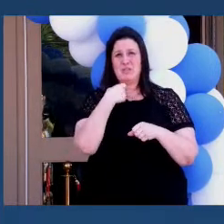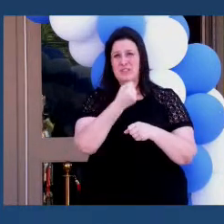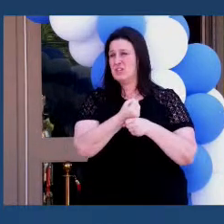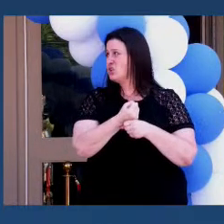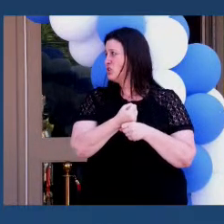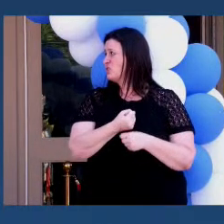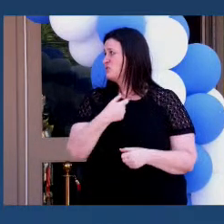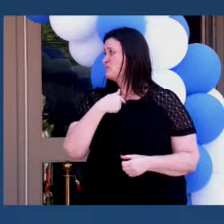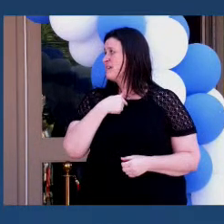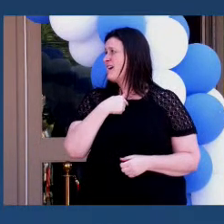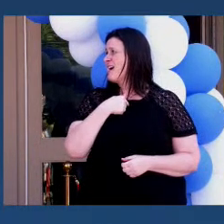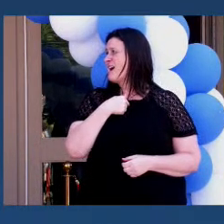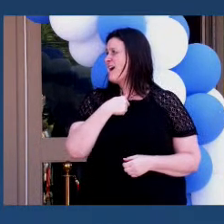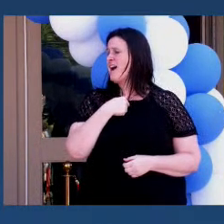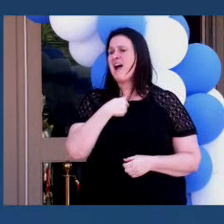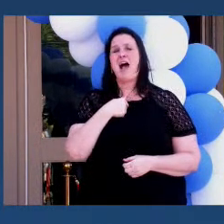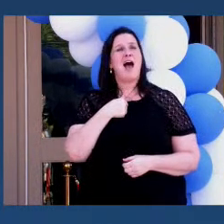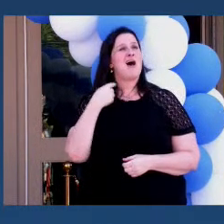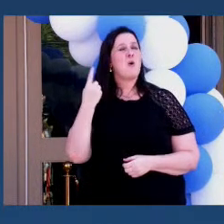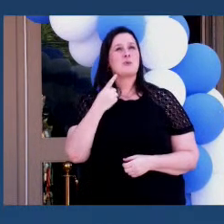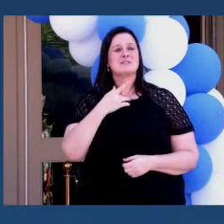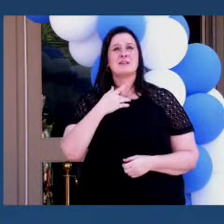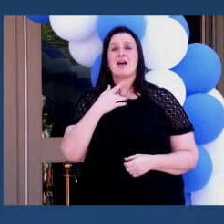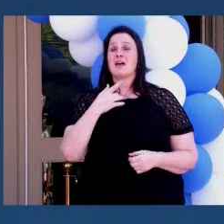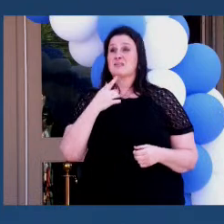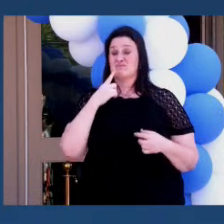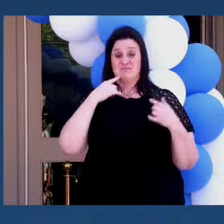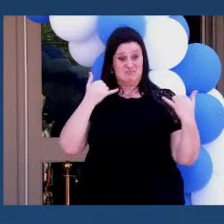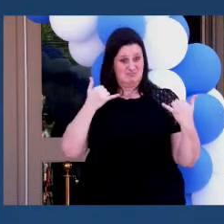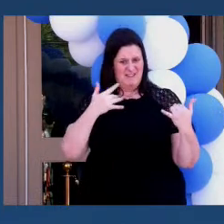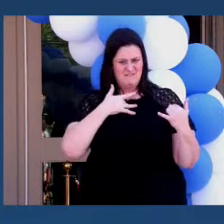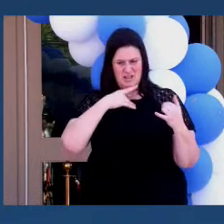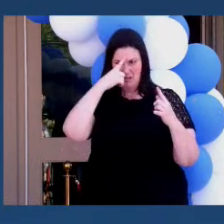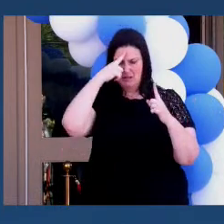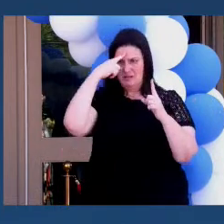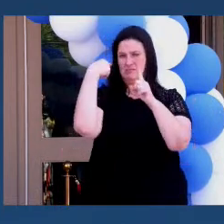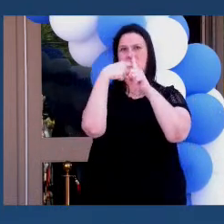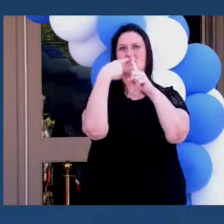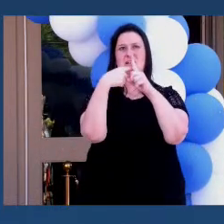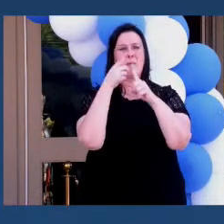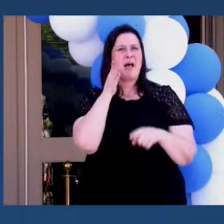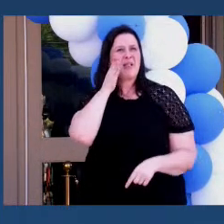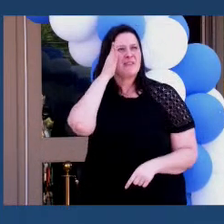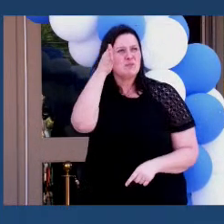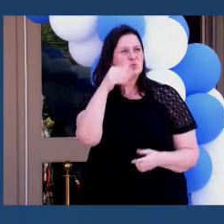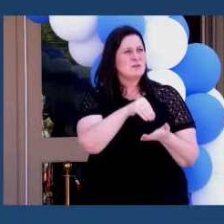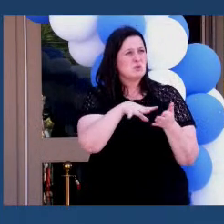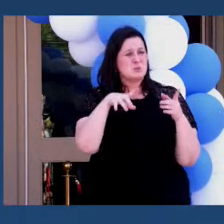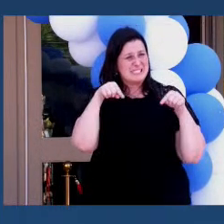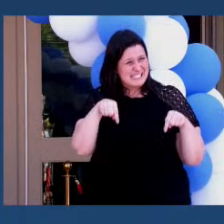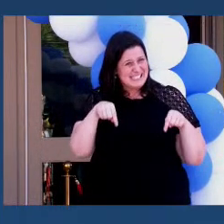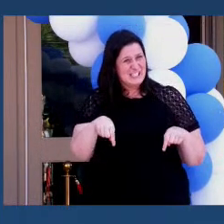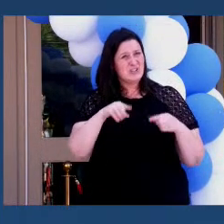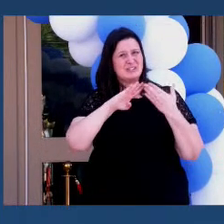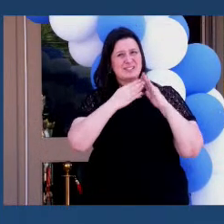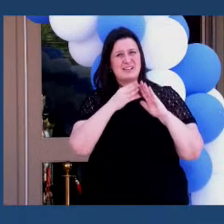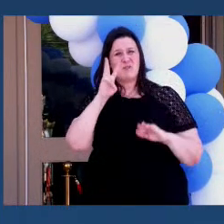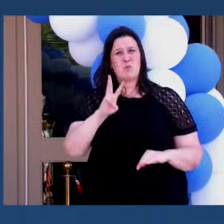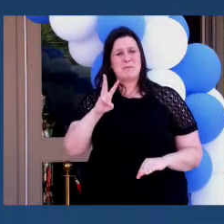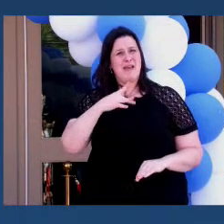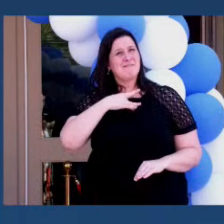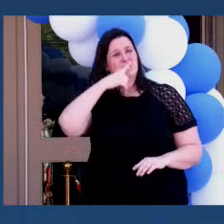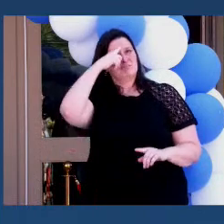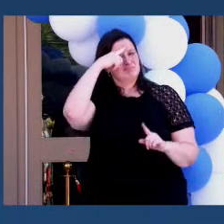have never been so optimistic about the future of the students in the city of Wilmington